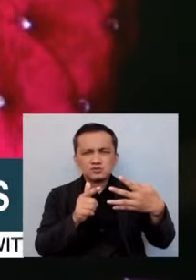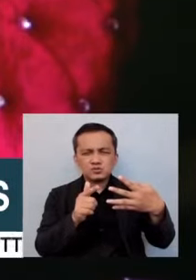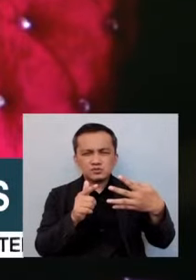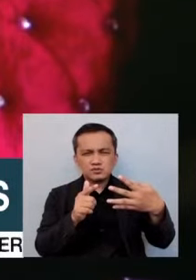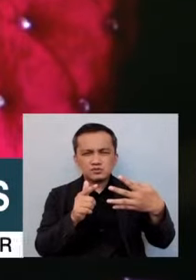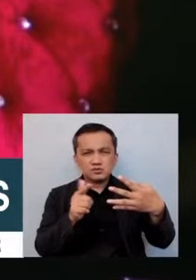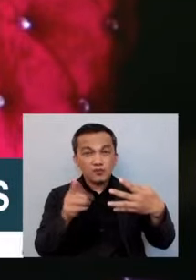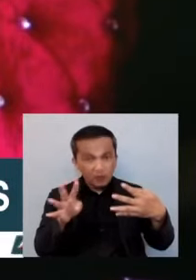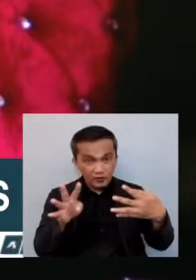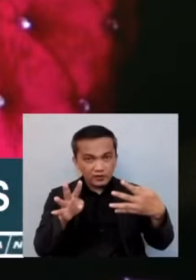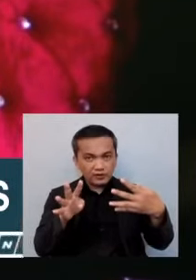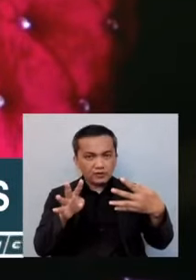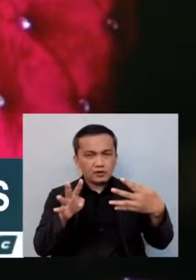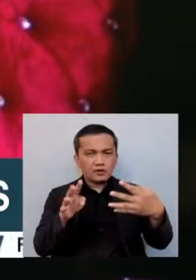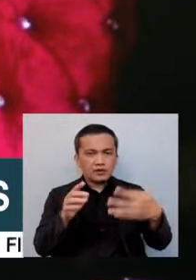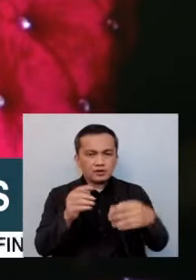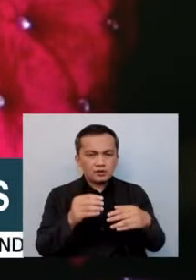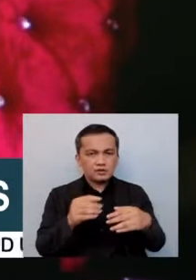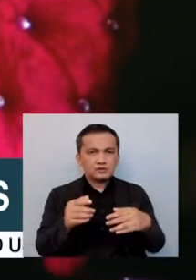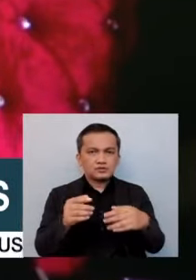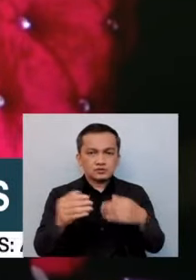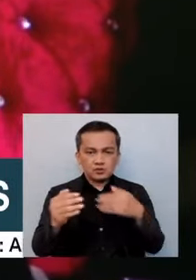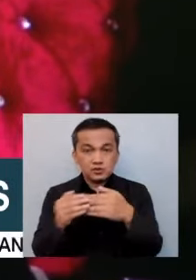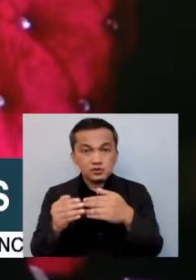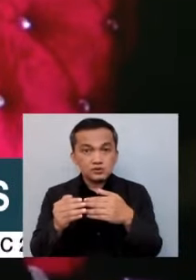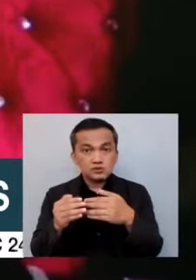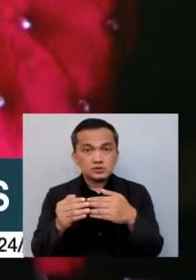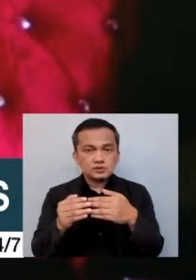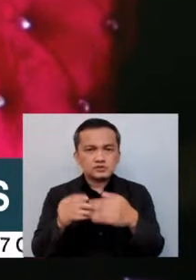2024 to be closer, as close to 3 as